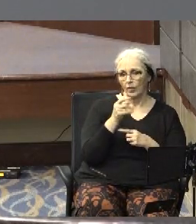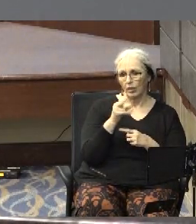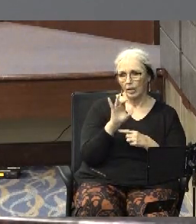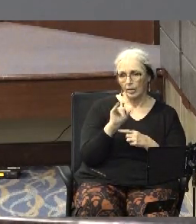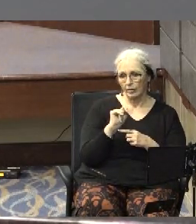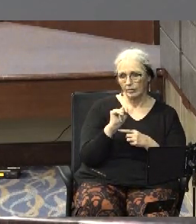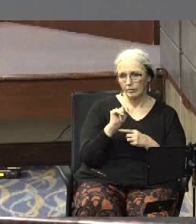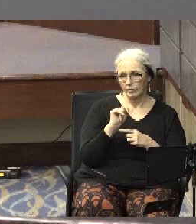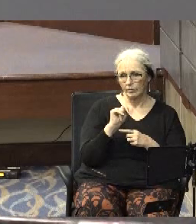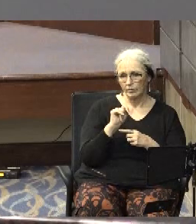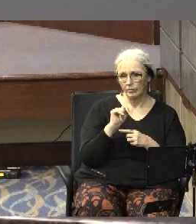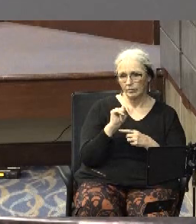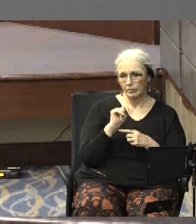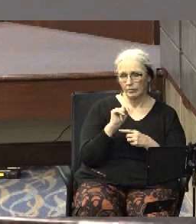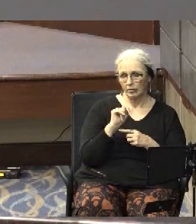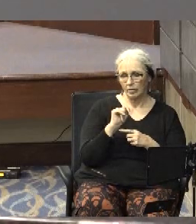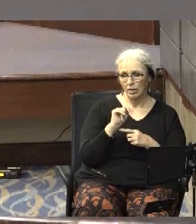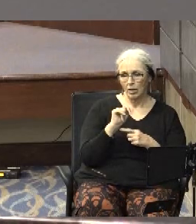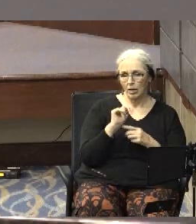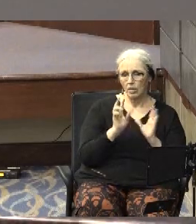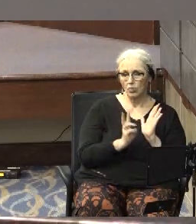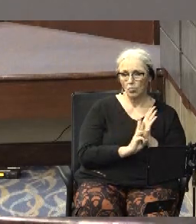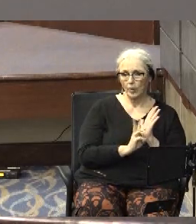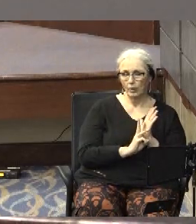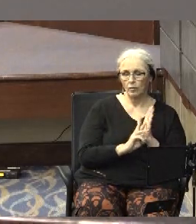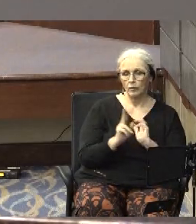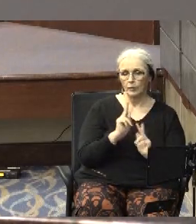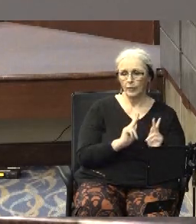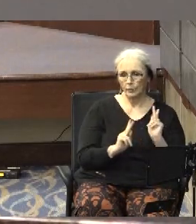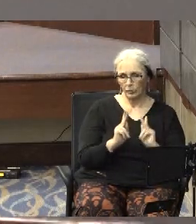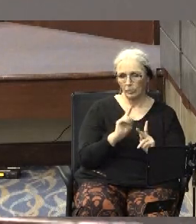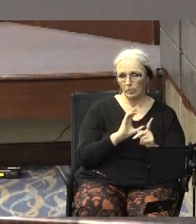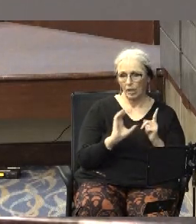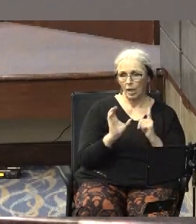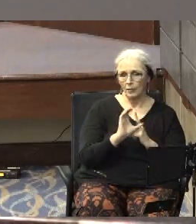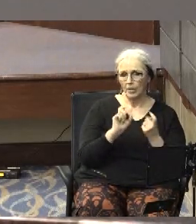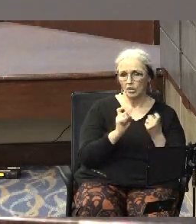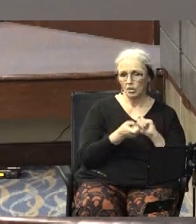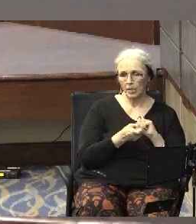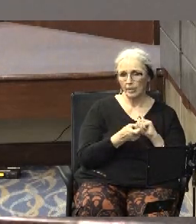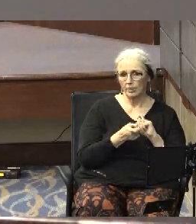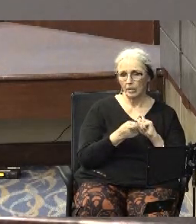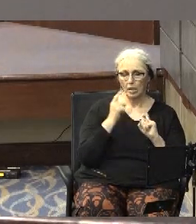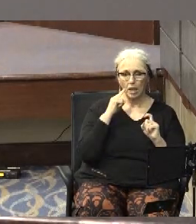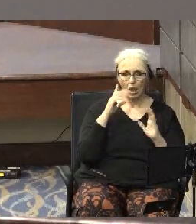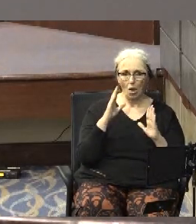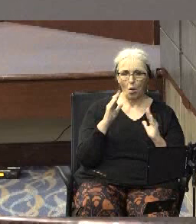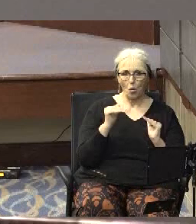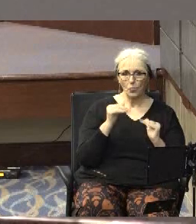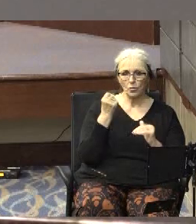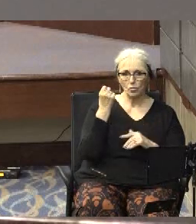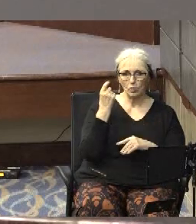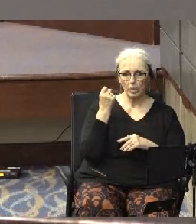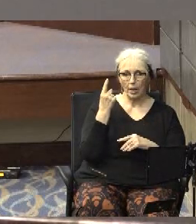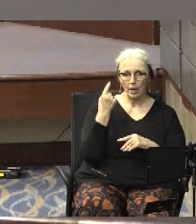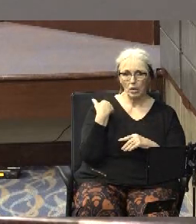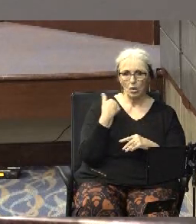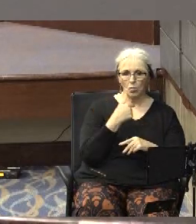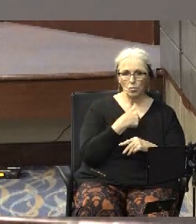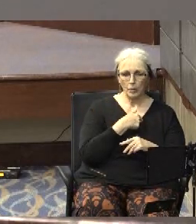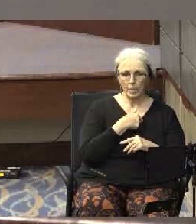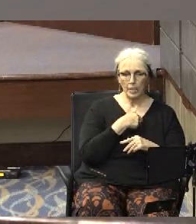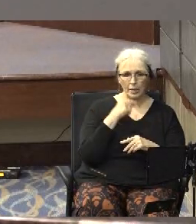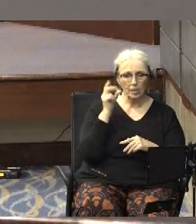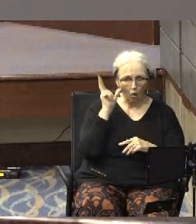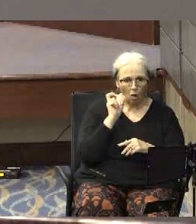the Waco Citizens for Climate Change, we I hope you realize that we have been hearing